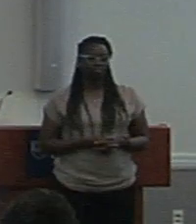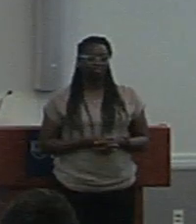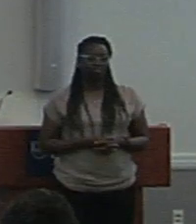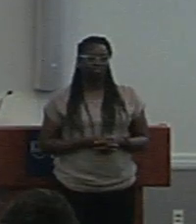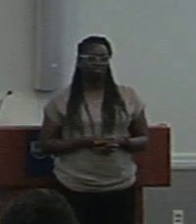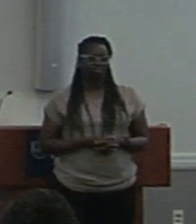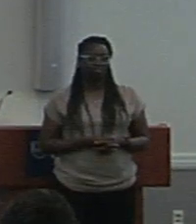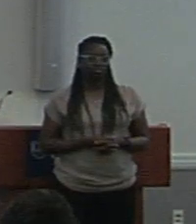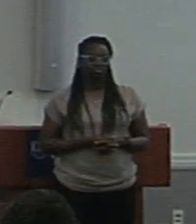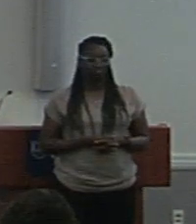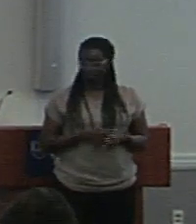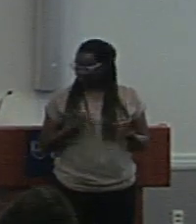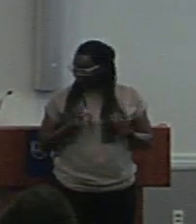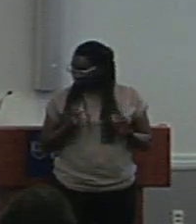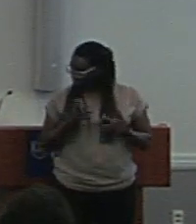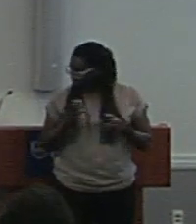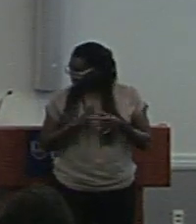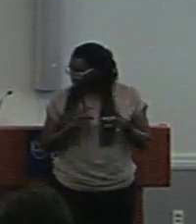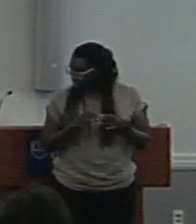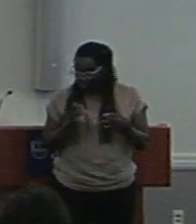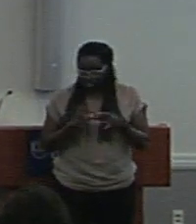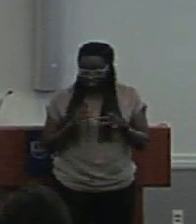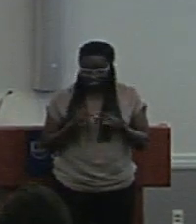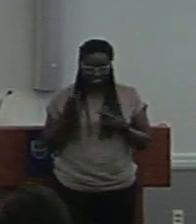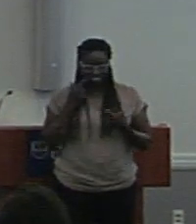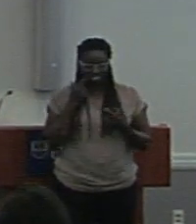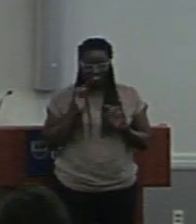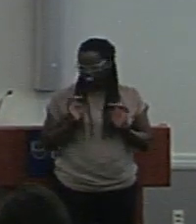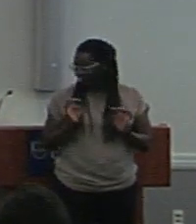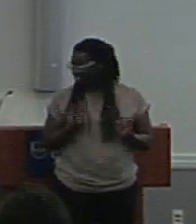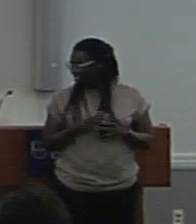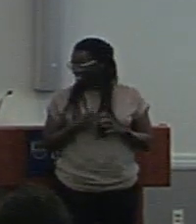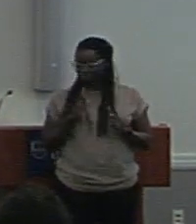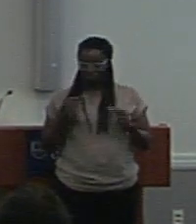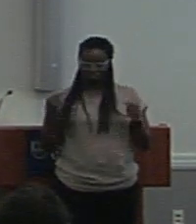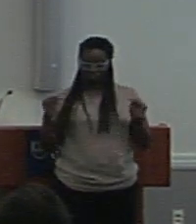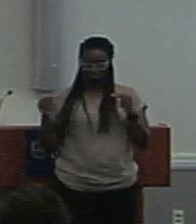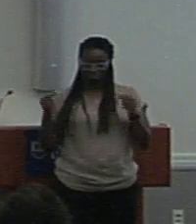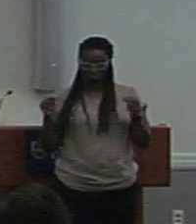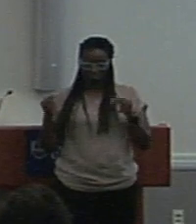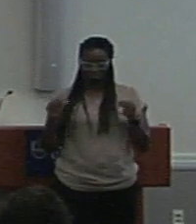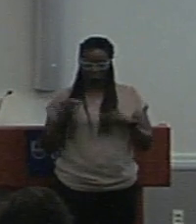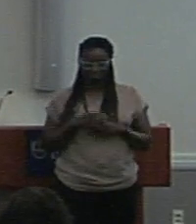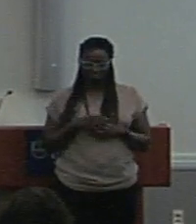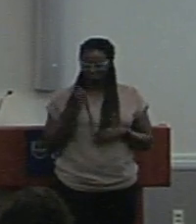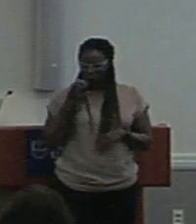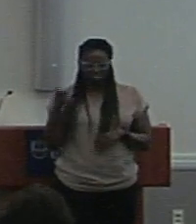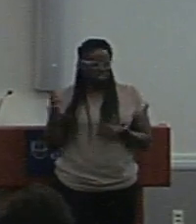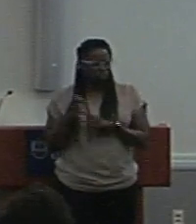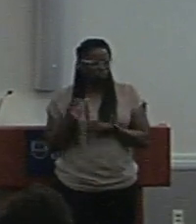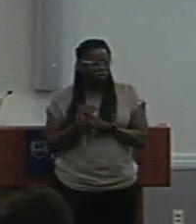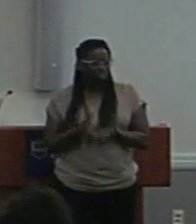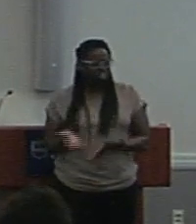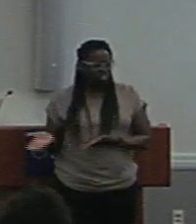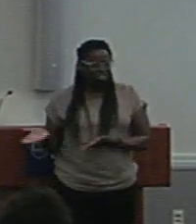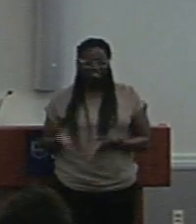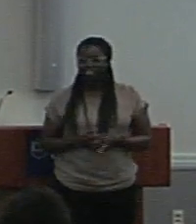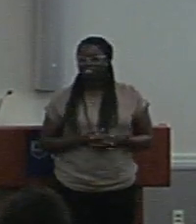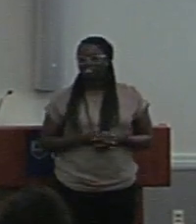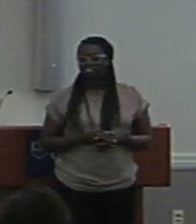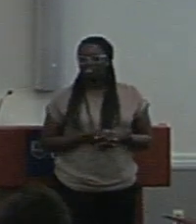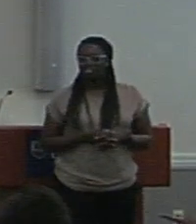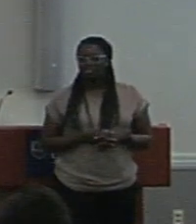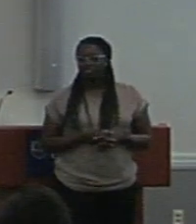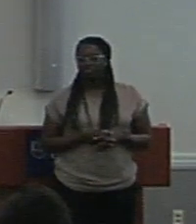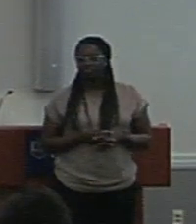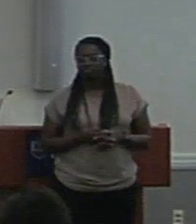None of you want to talk about any of your work? You all do such great work. Well, I will just mention one